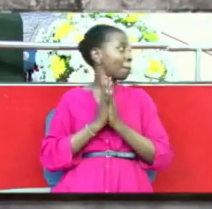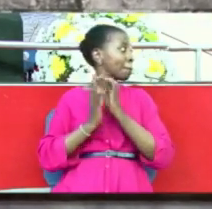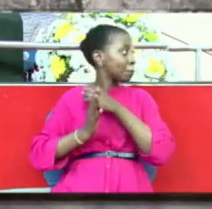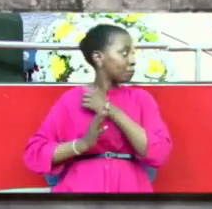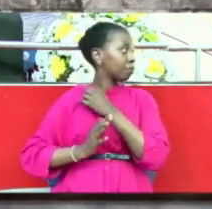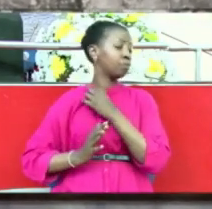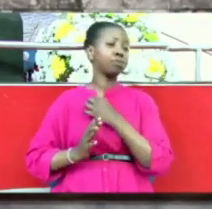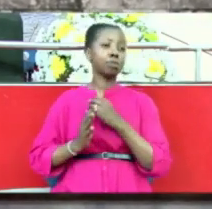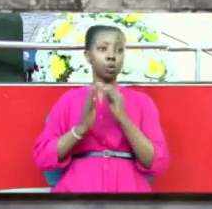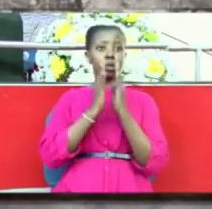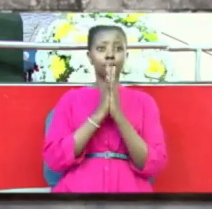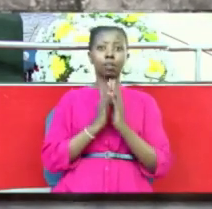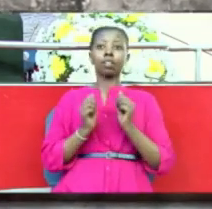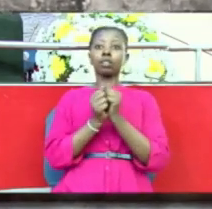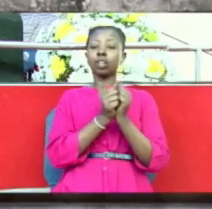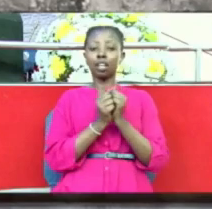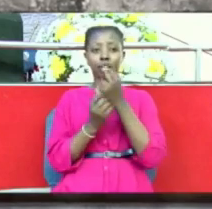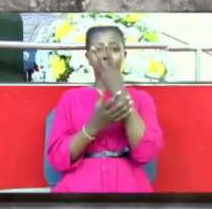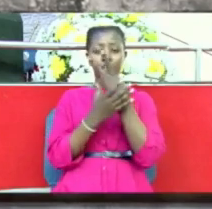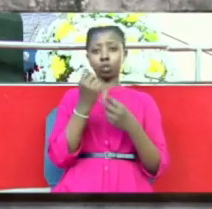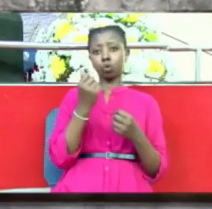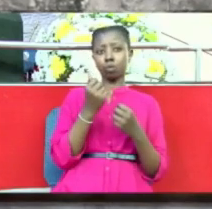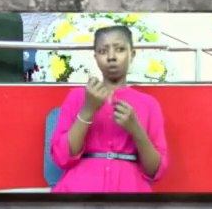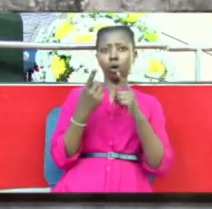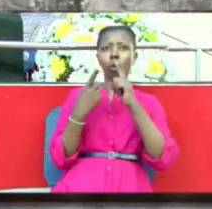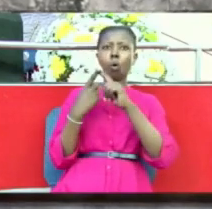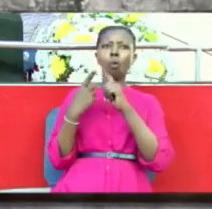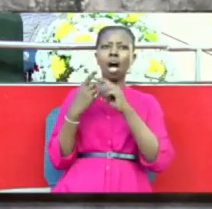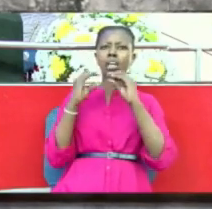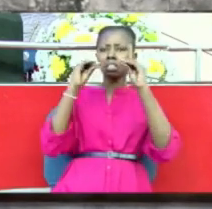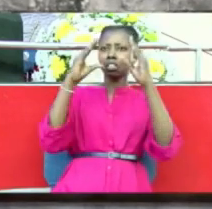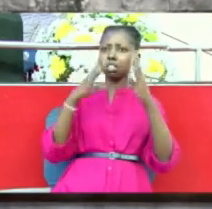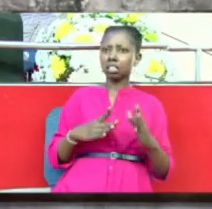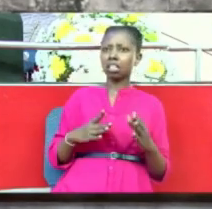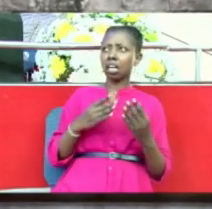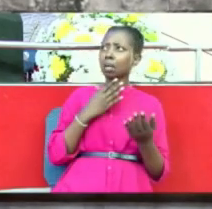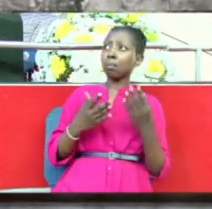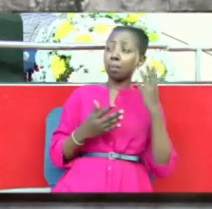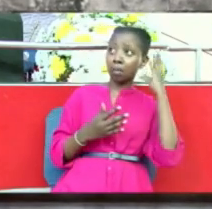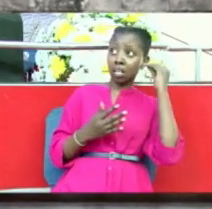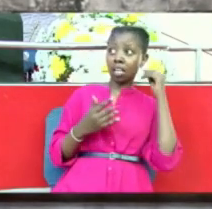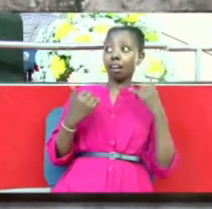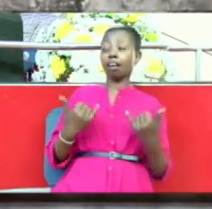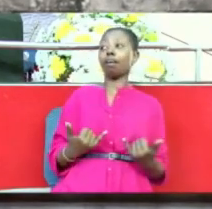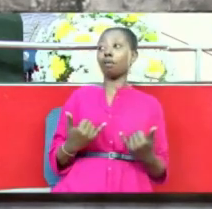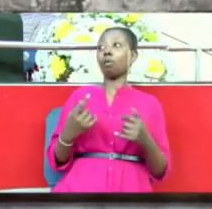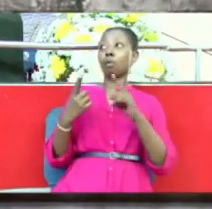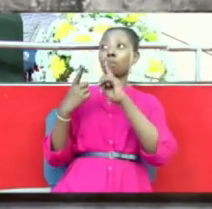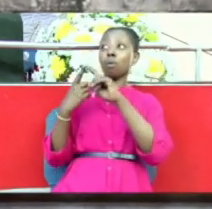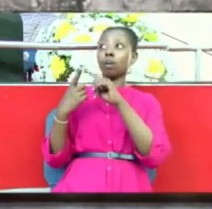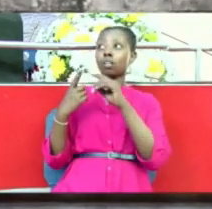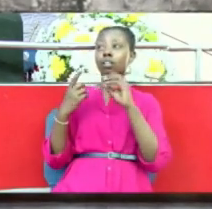na watu. Mmoja alikuwa mwalimu na labda ananisikiza. Mwalimu.